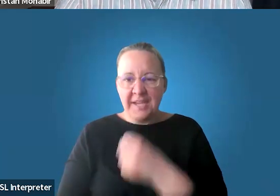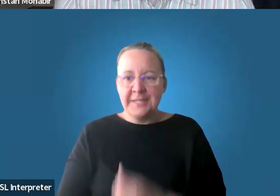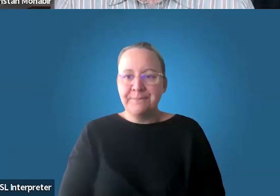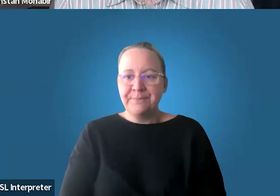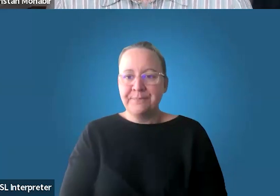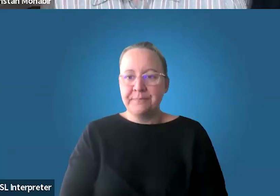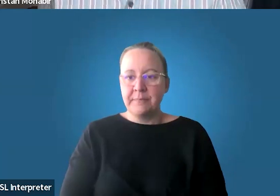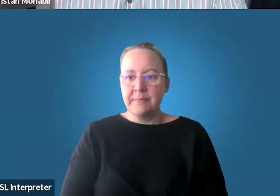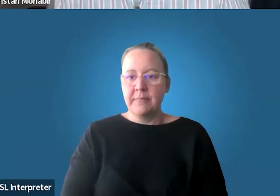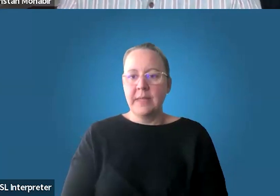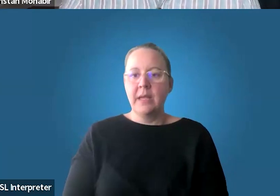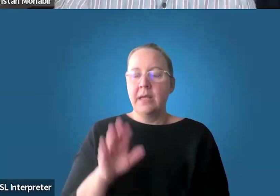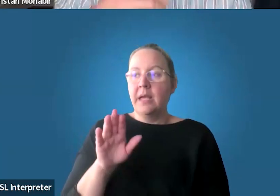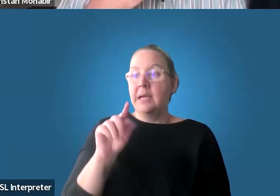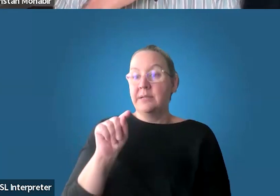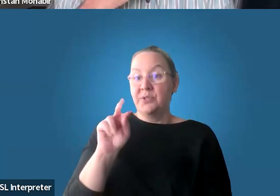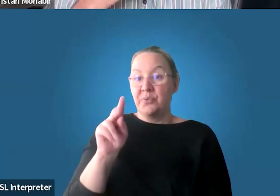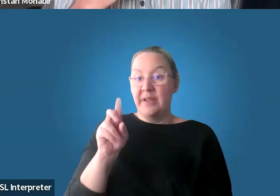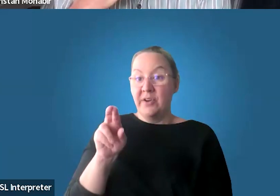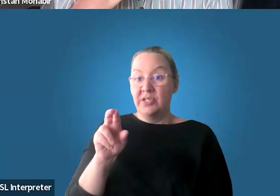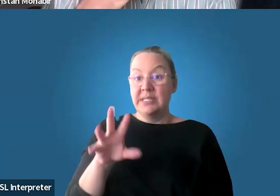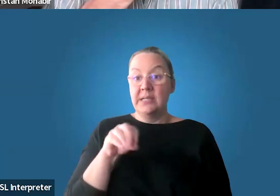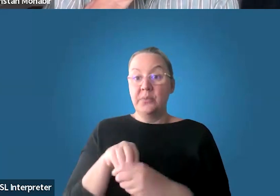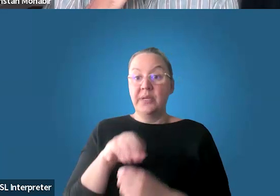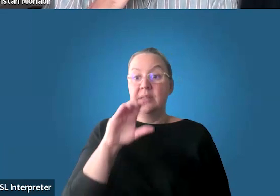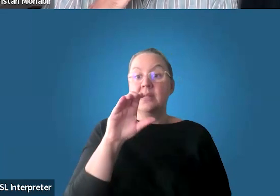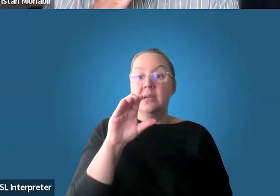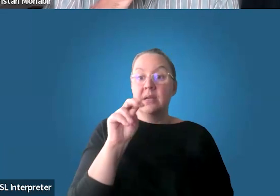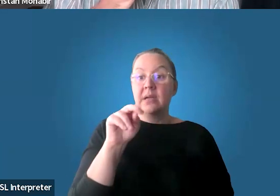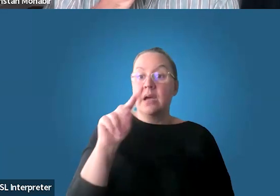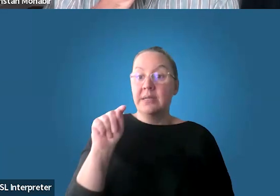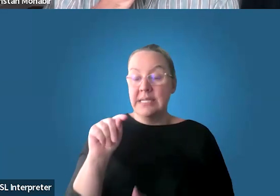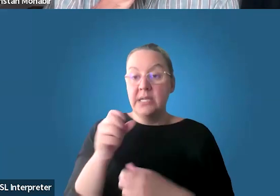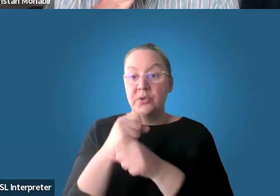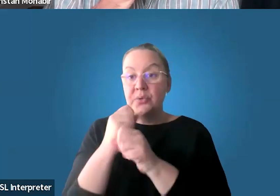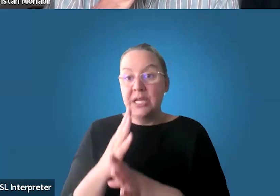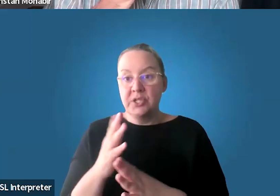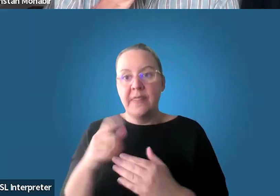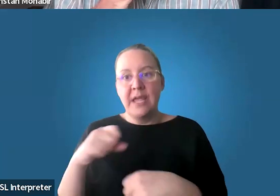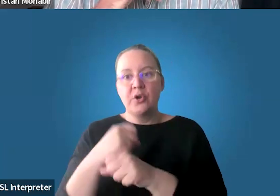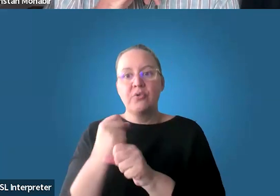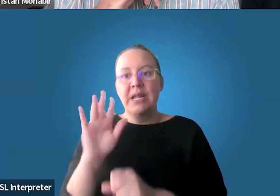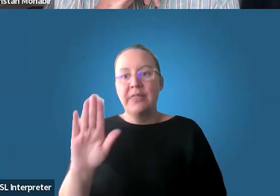And Trevor, I know you're like really in partnership with content creators, and like content creators are creating